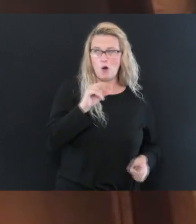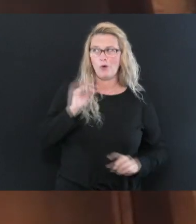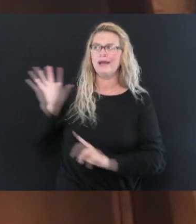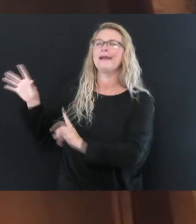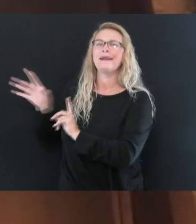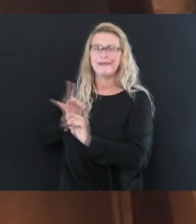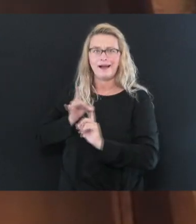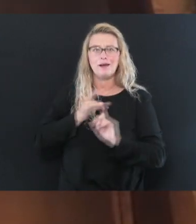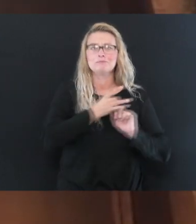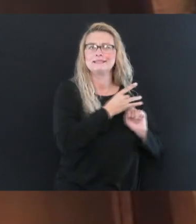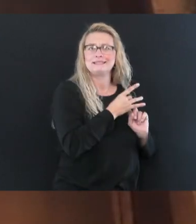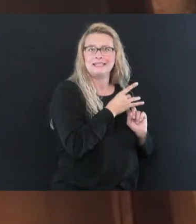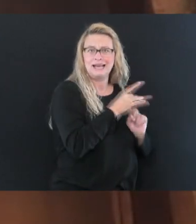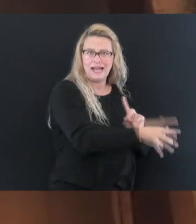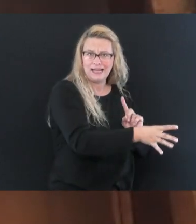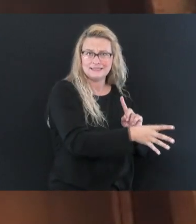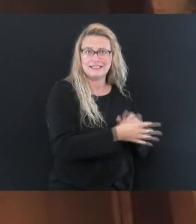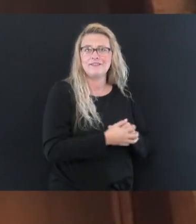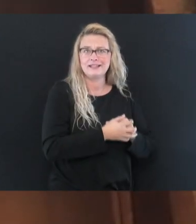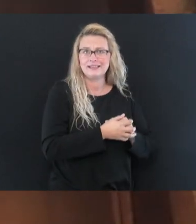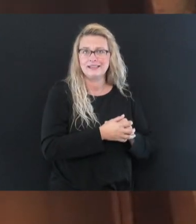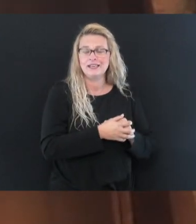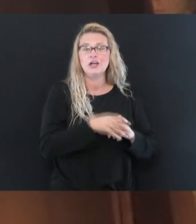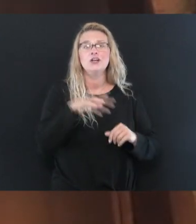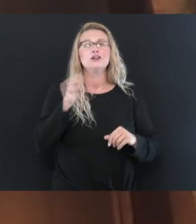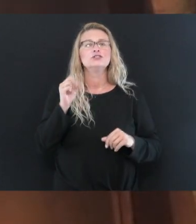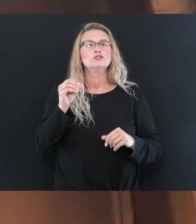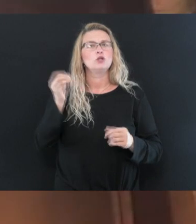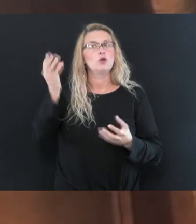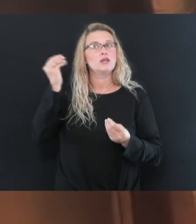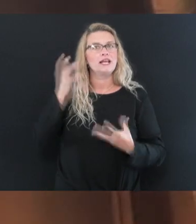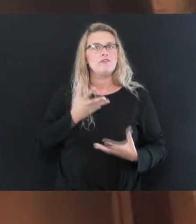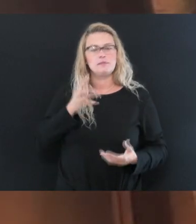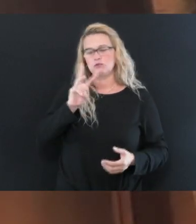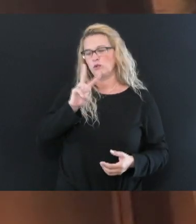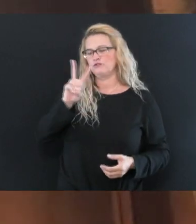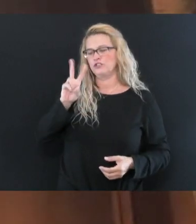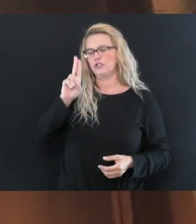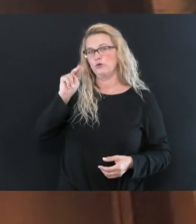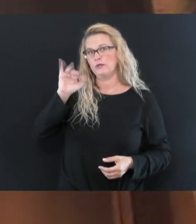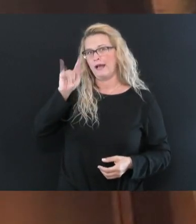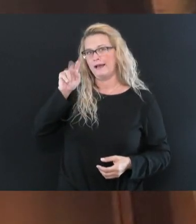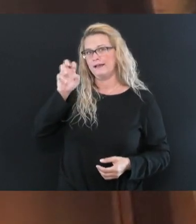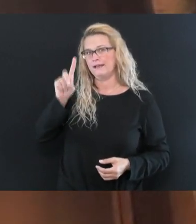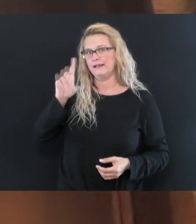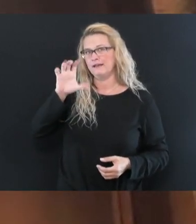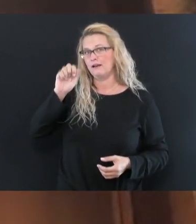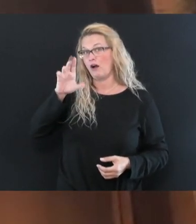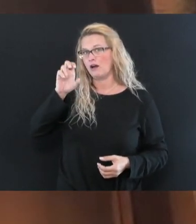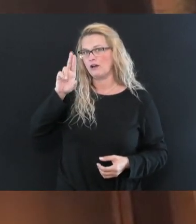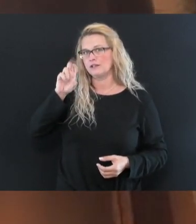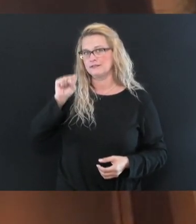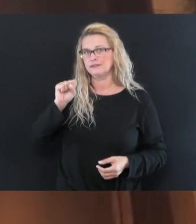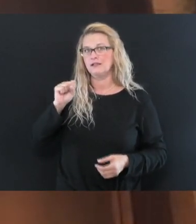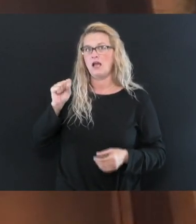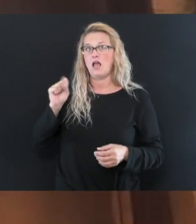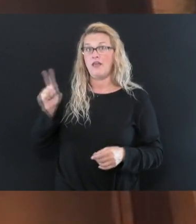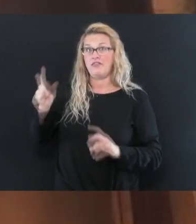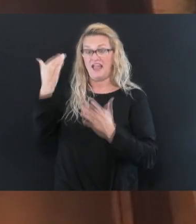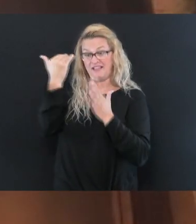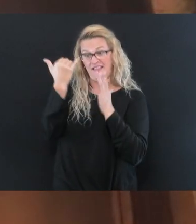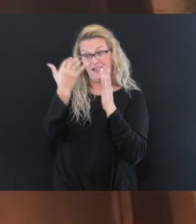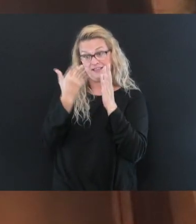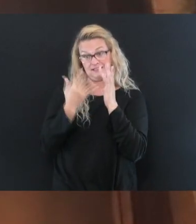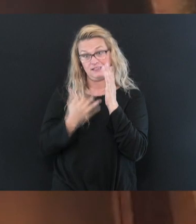some information from the West Virginia United Caucus, where they're listing all of the outbreaks on a map, which